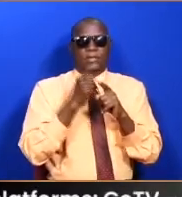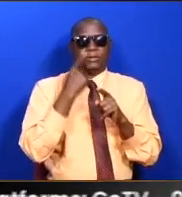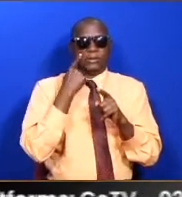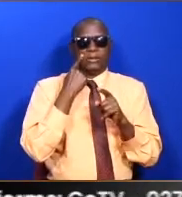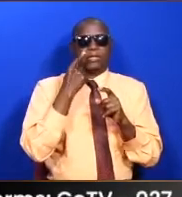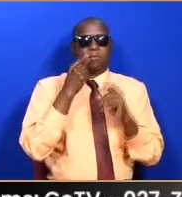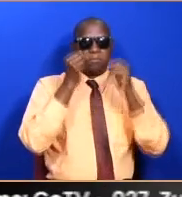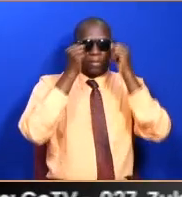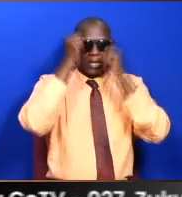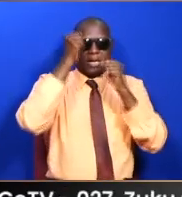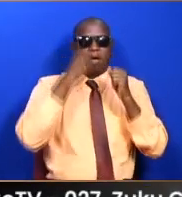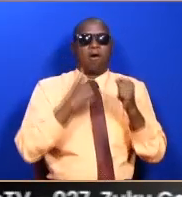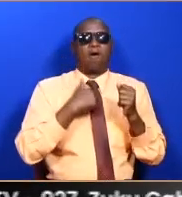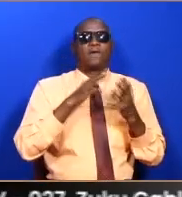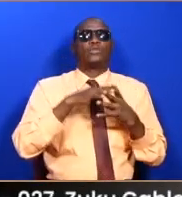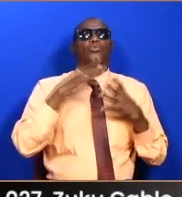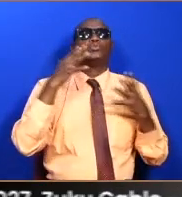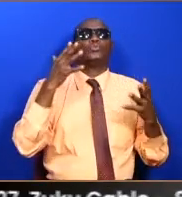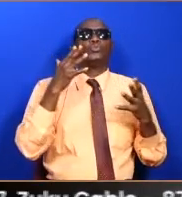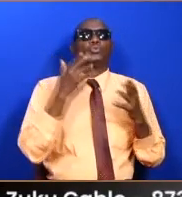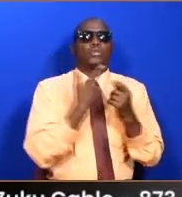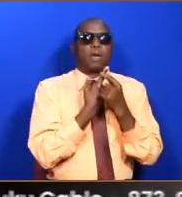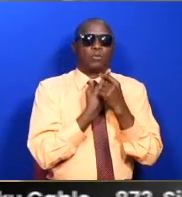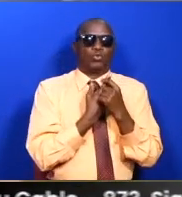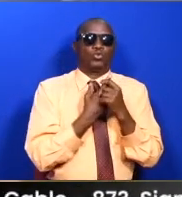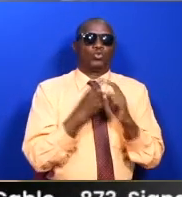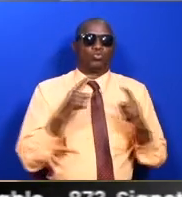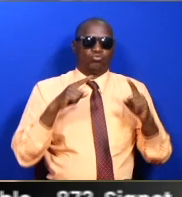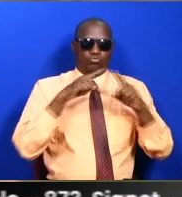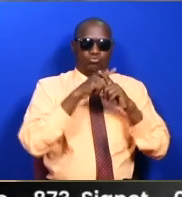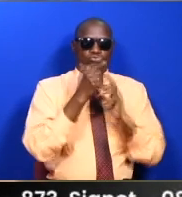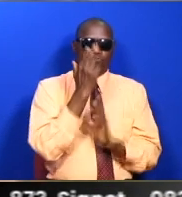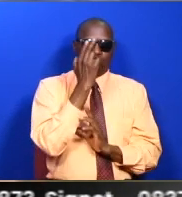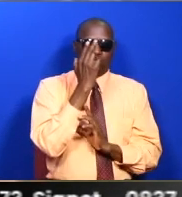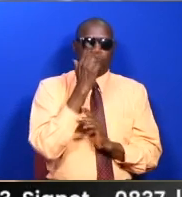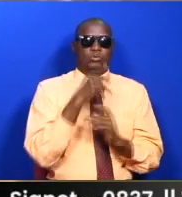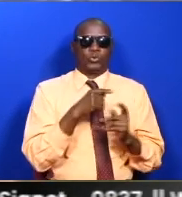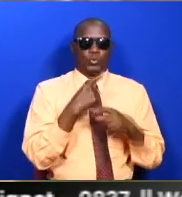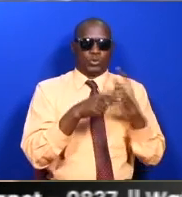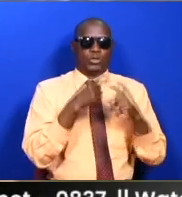seized huge amounts of arms and ammunitions as fighting nationwide grinds on.